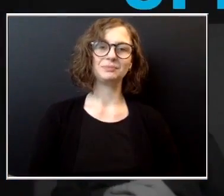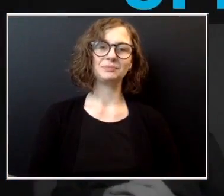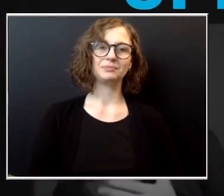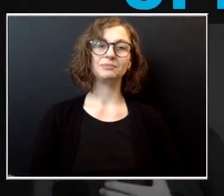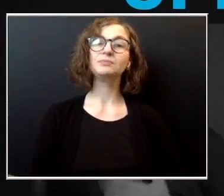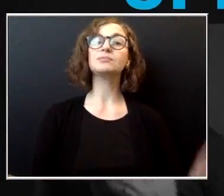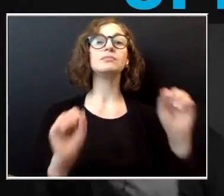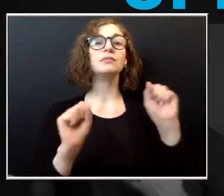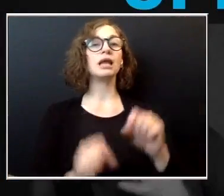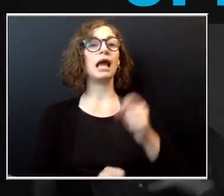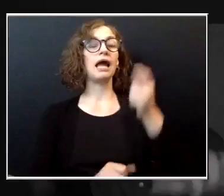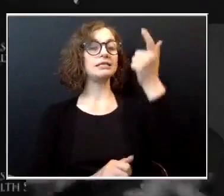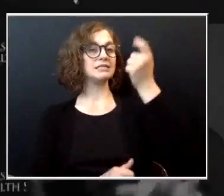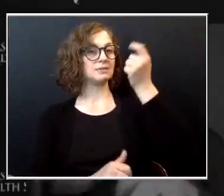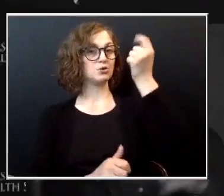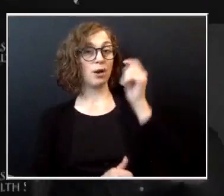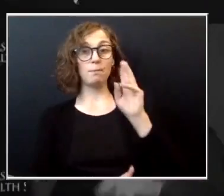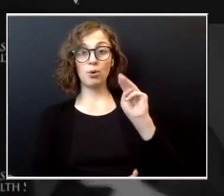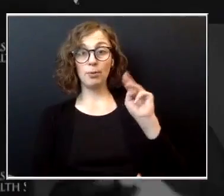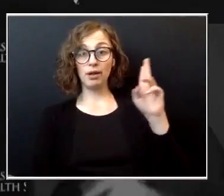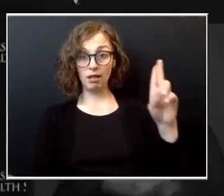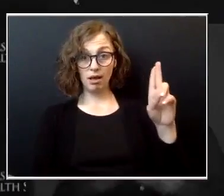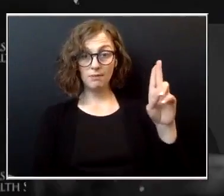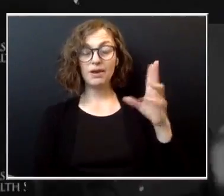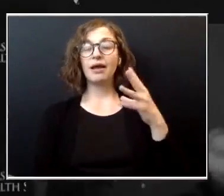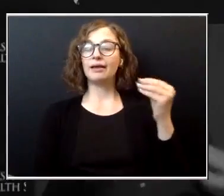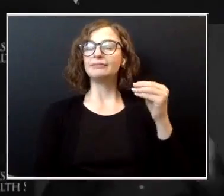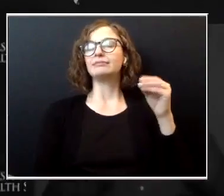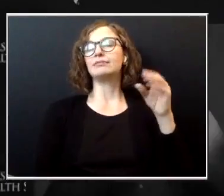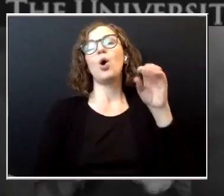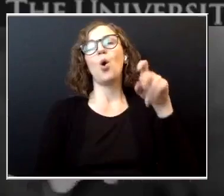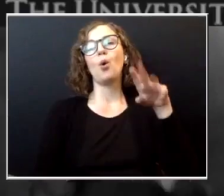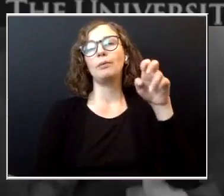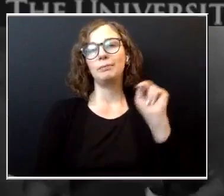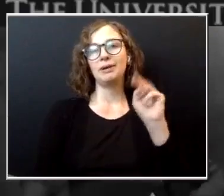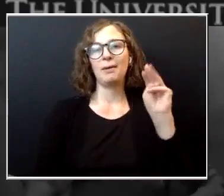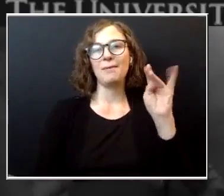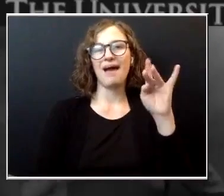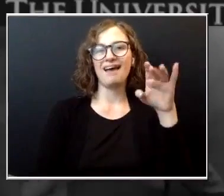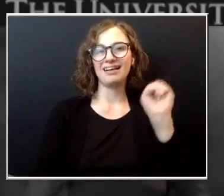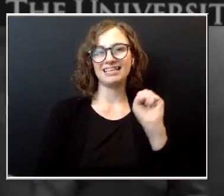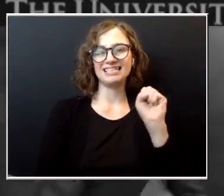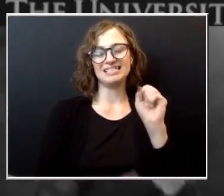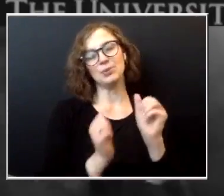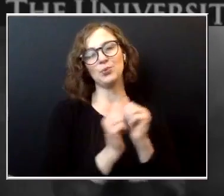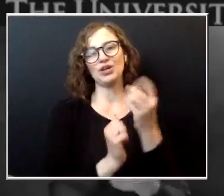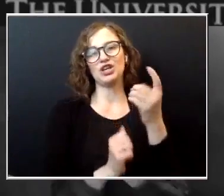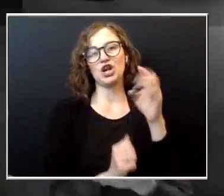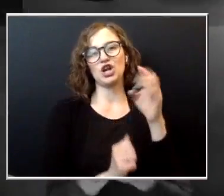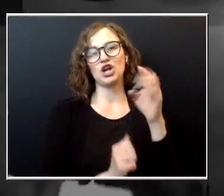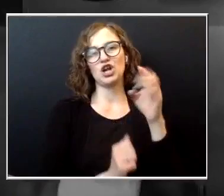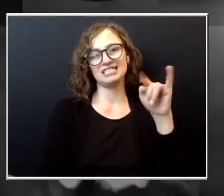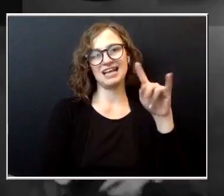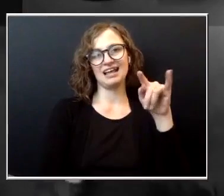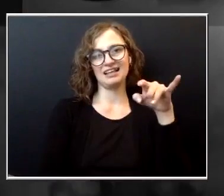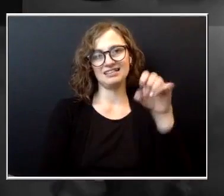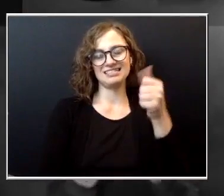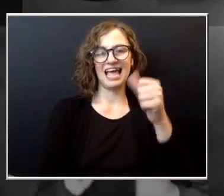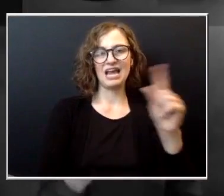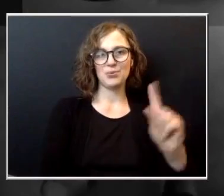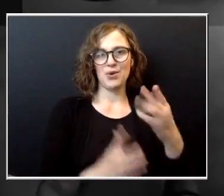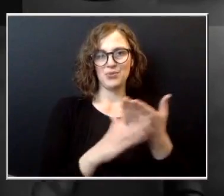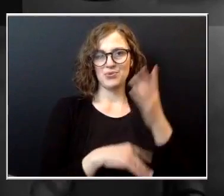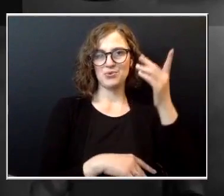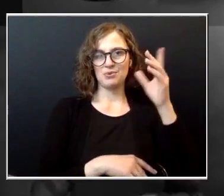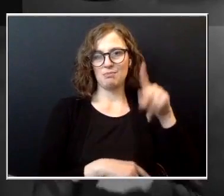Subscribe to our Morning Medical Update and Open Mics with Dr. Stites podcast. Now, everywhere podcasts are available.